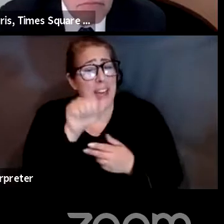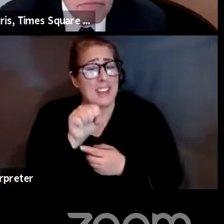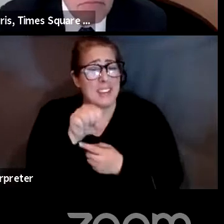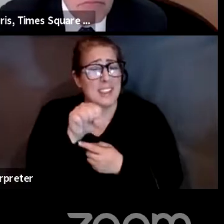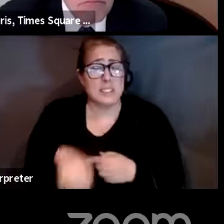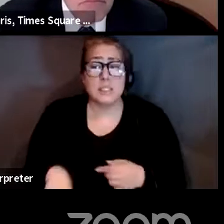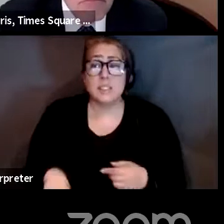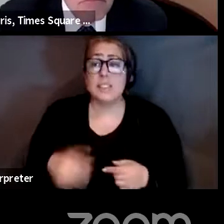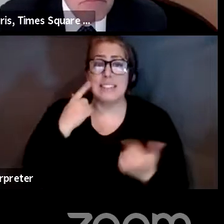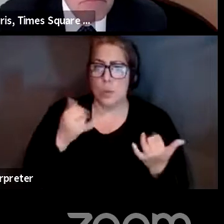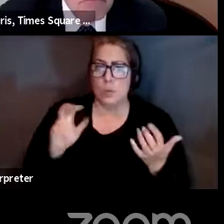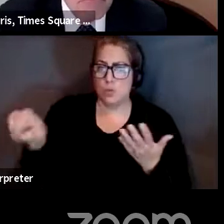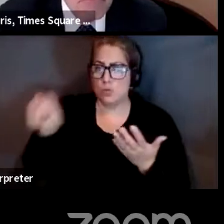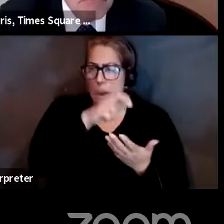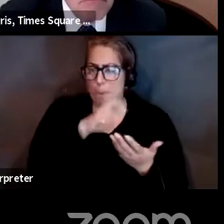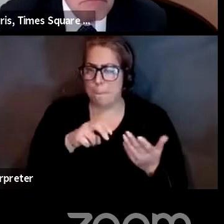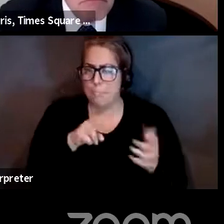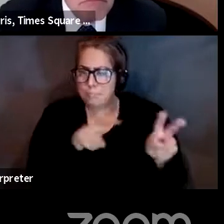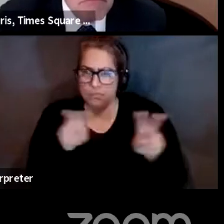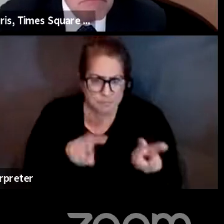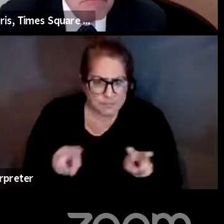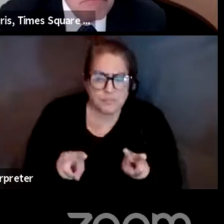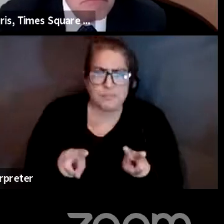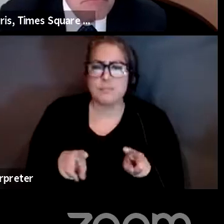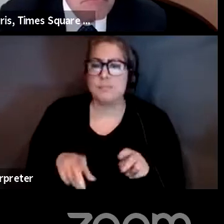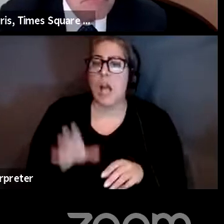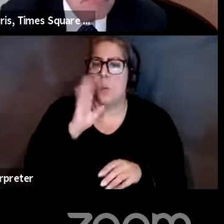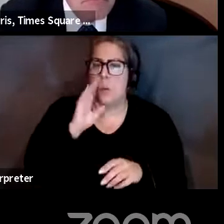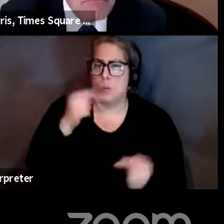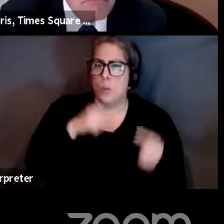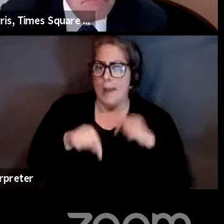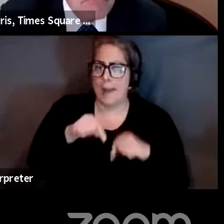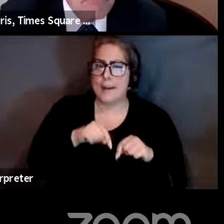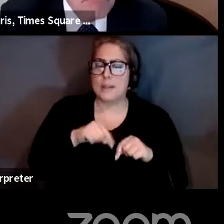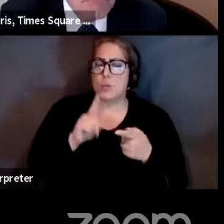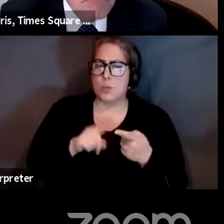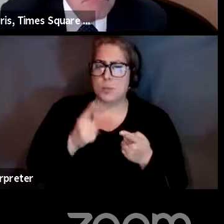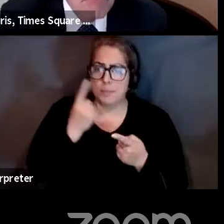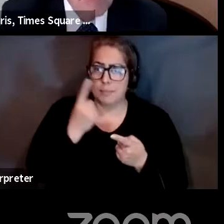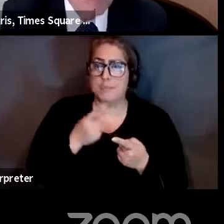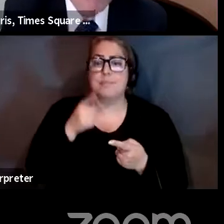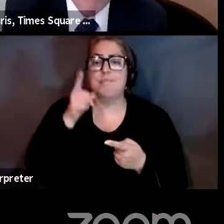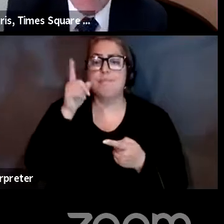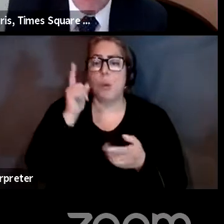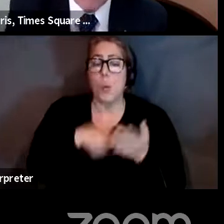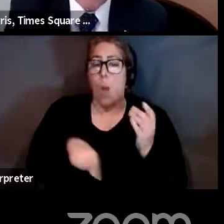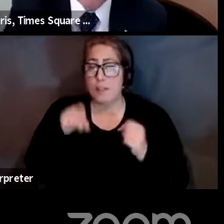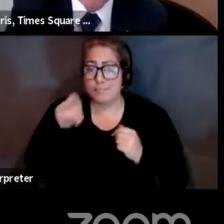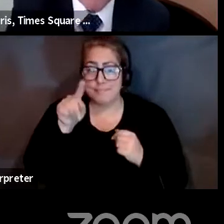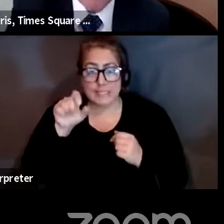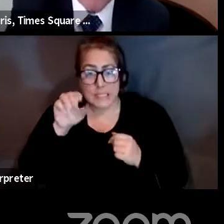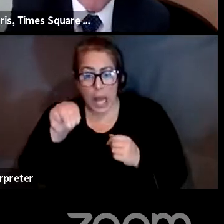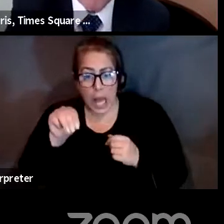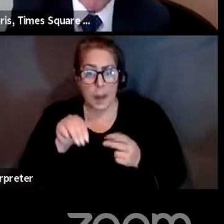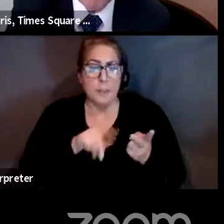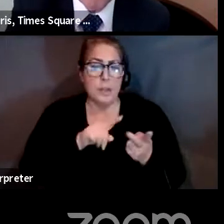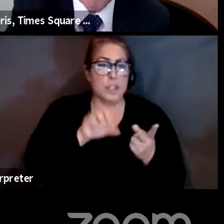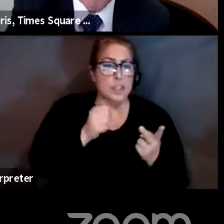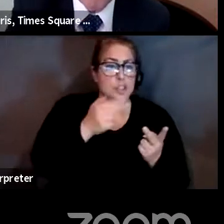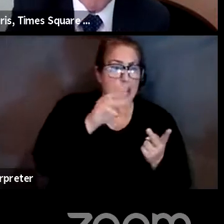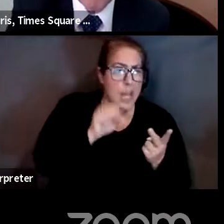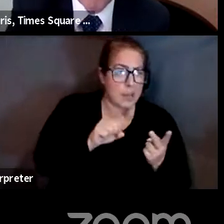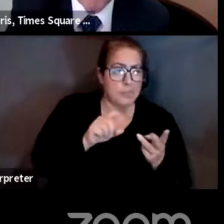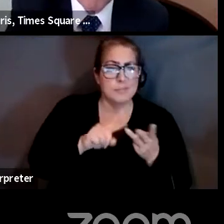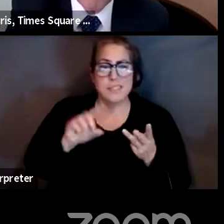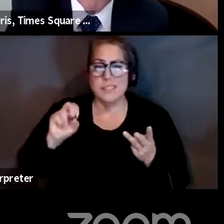Jumping around a little bit, I wanted to go back to something that Tom and Shams and I guess Nancy too were talking